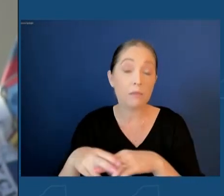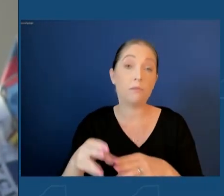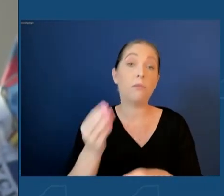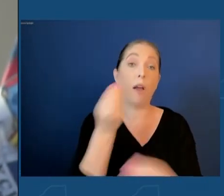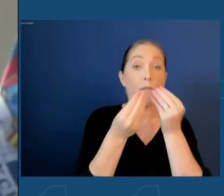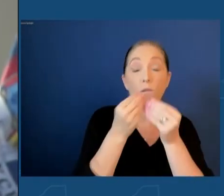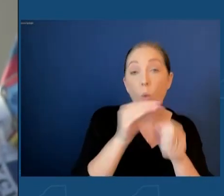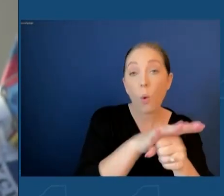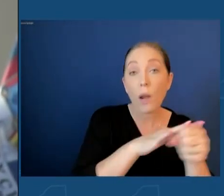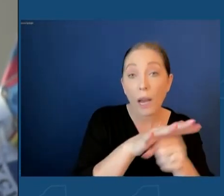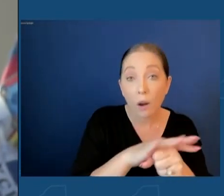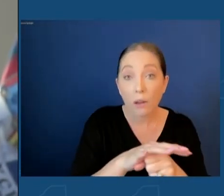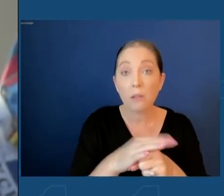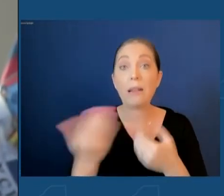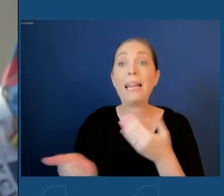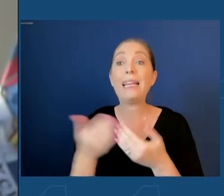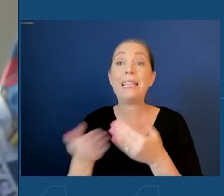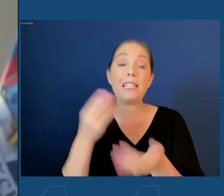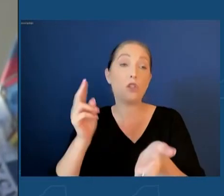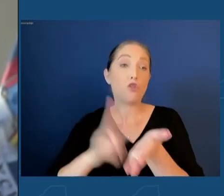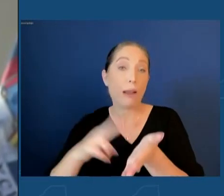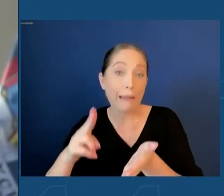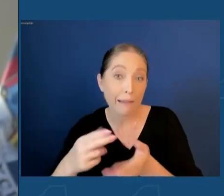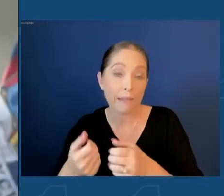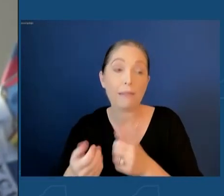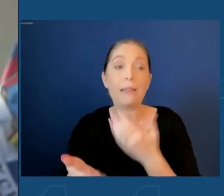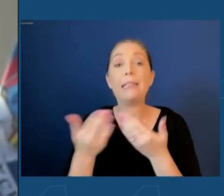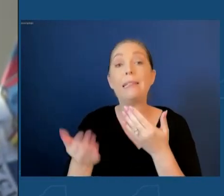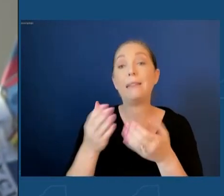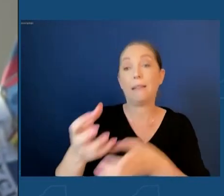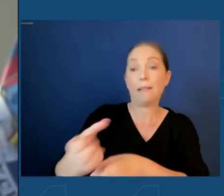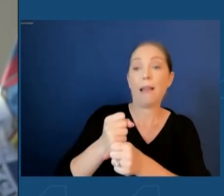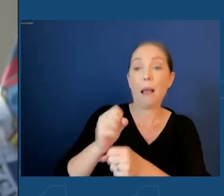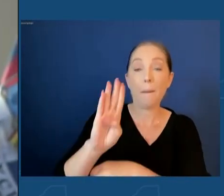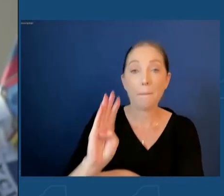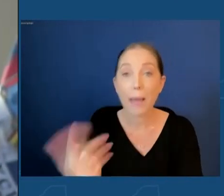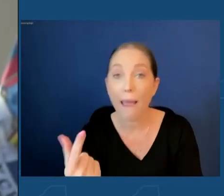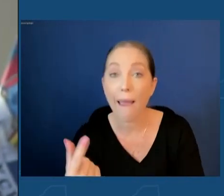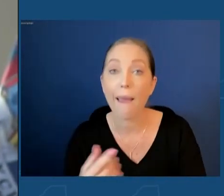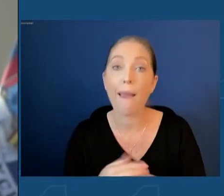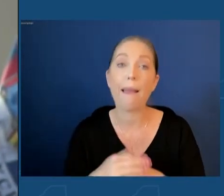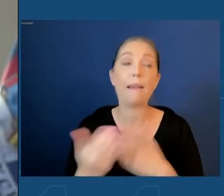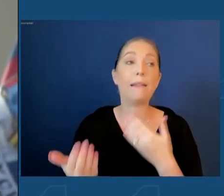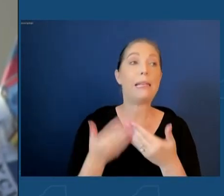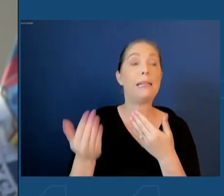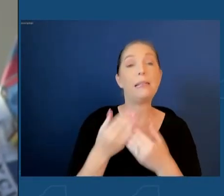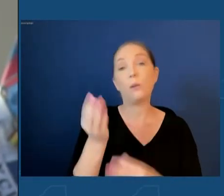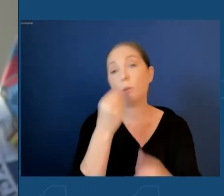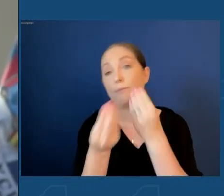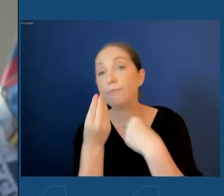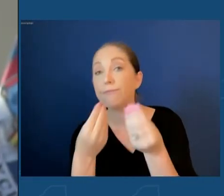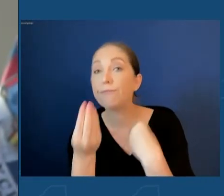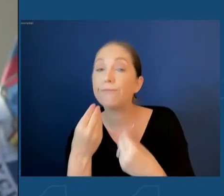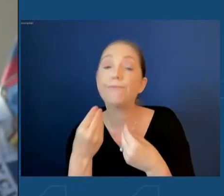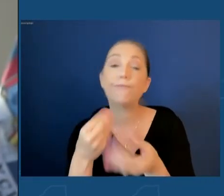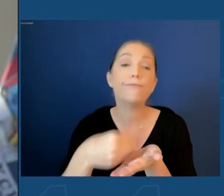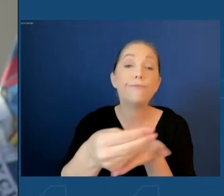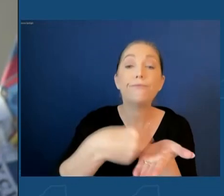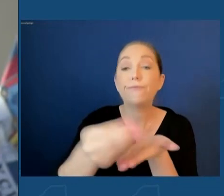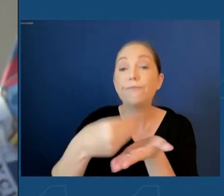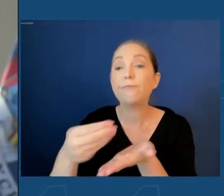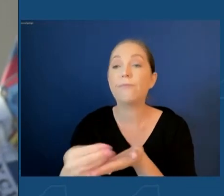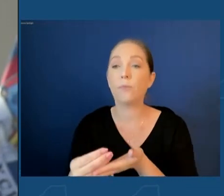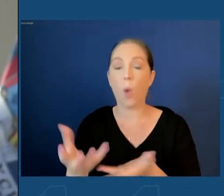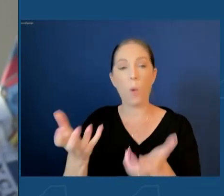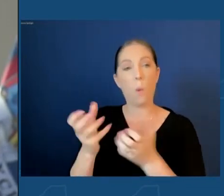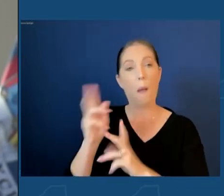It's going to be easier to check in, easier to get your bags, easier to get something to eat. It's all about the ease for the customer, so they want to come back again.